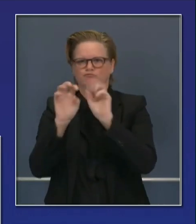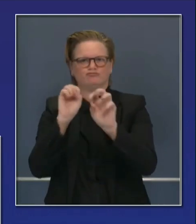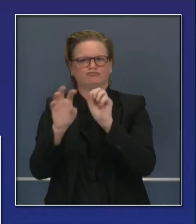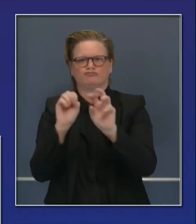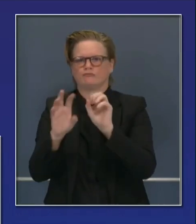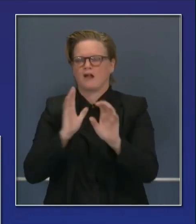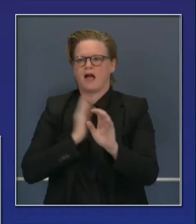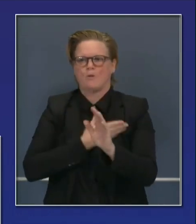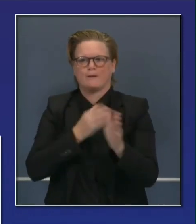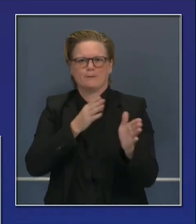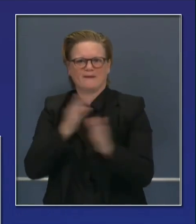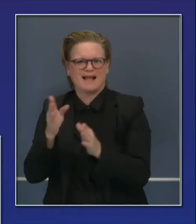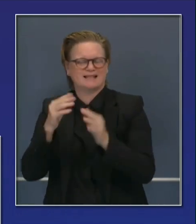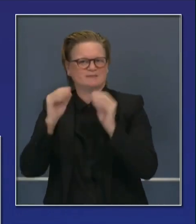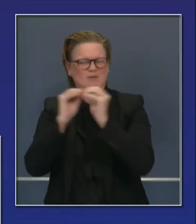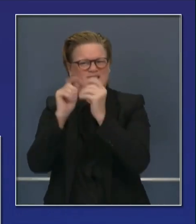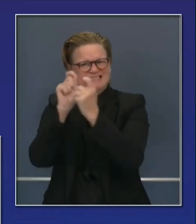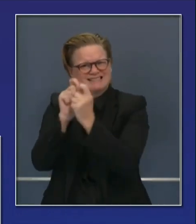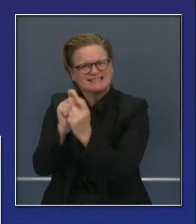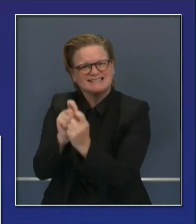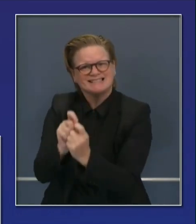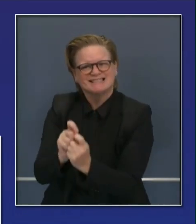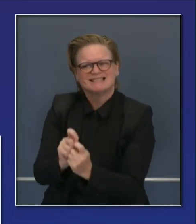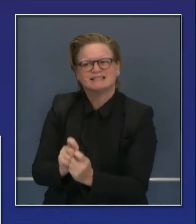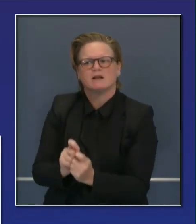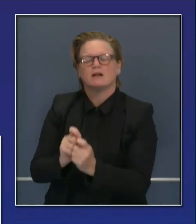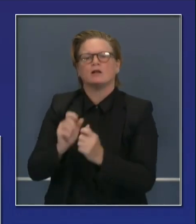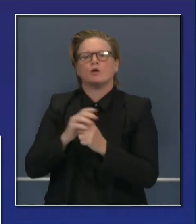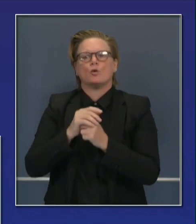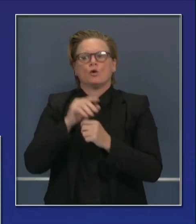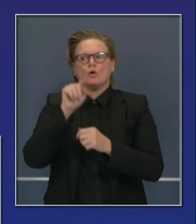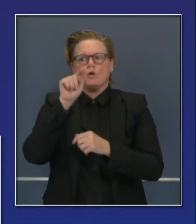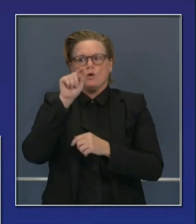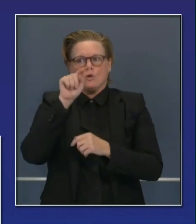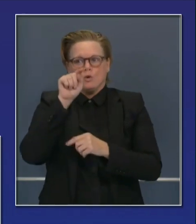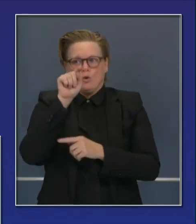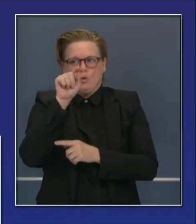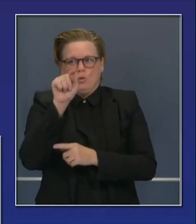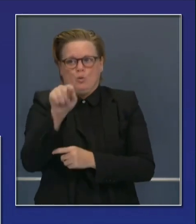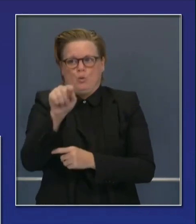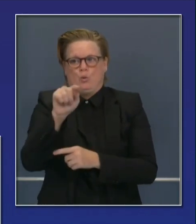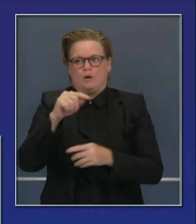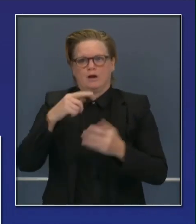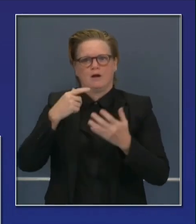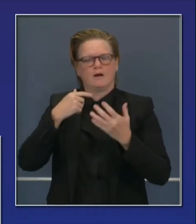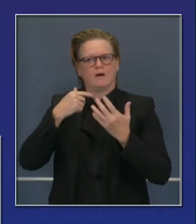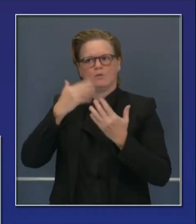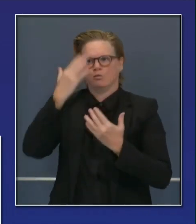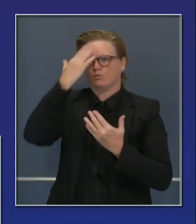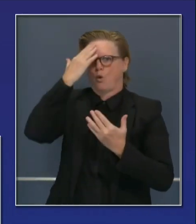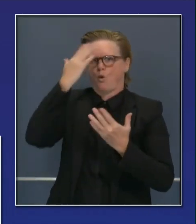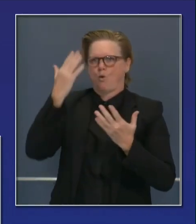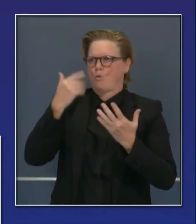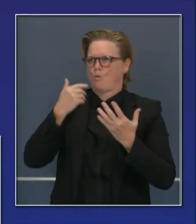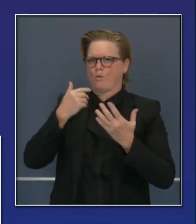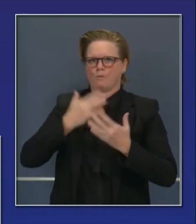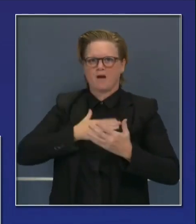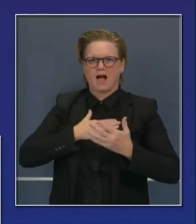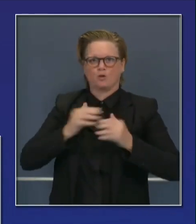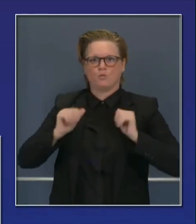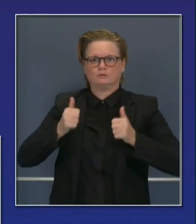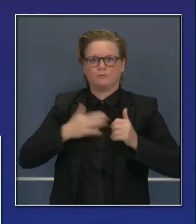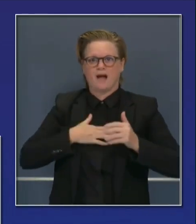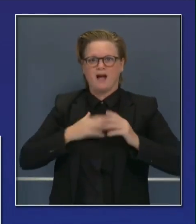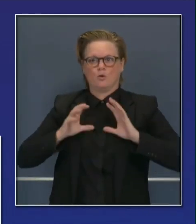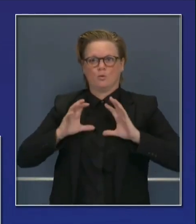in specific terms about where you are in the queue of prioritization for the distribution of